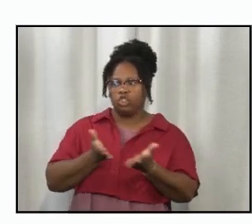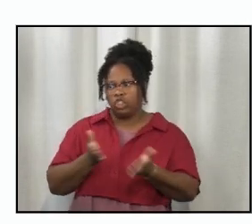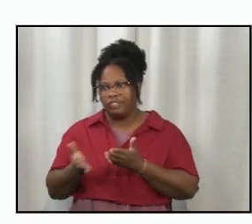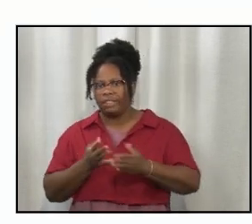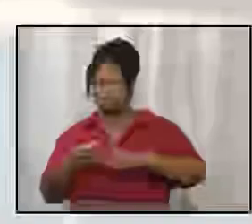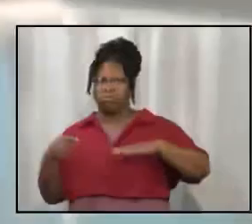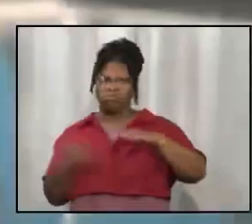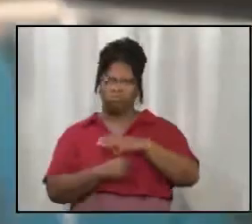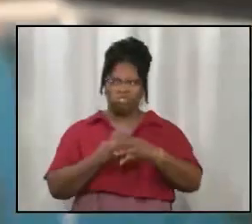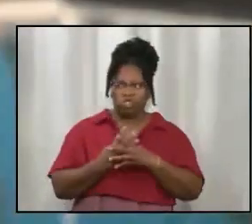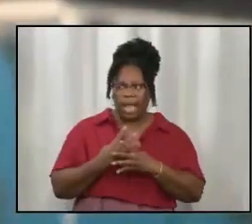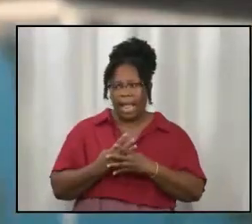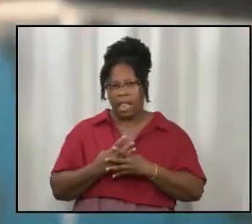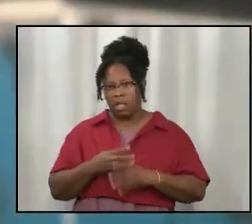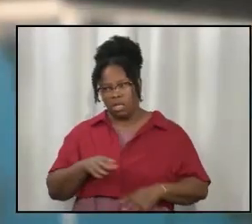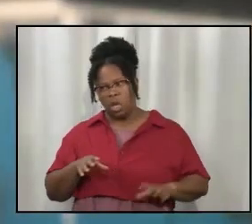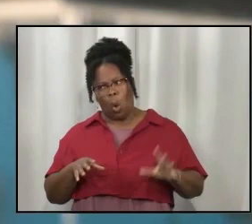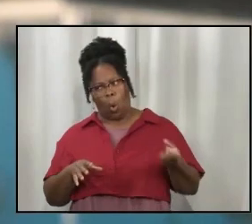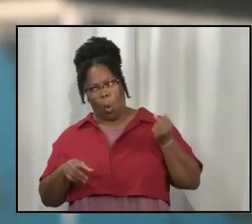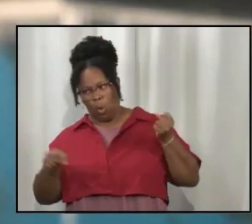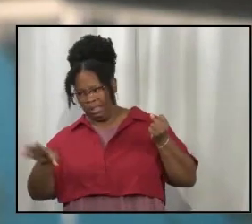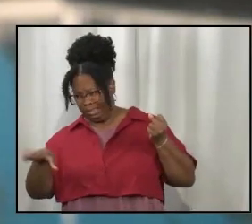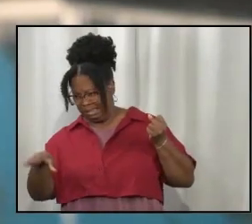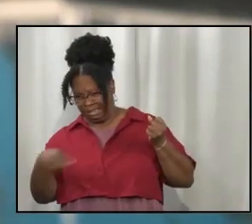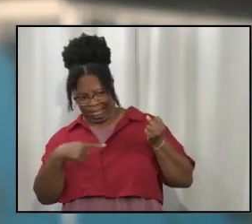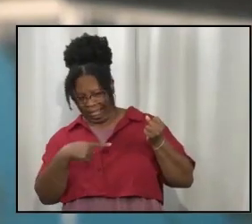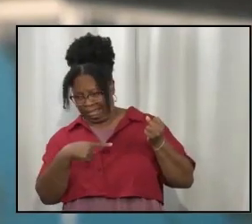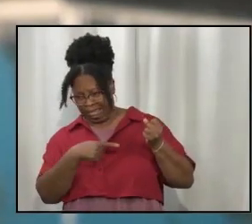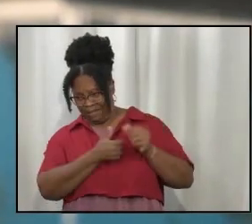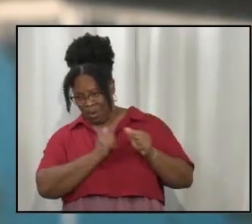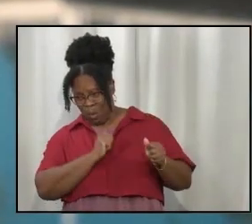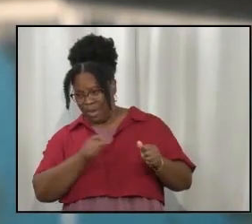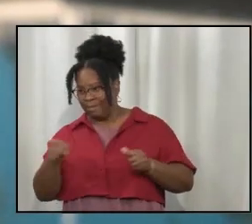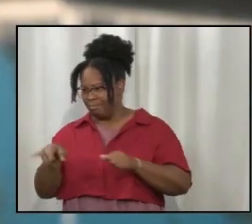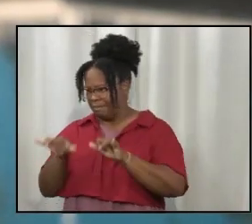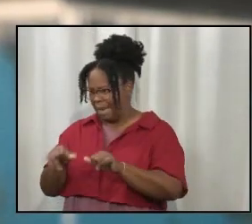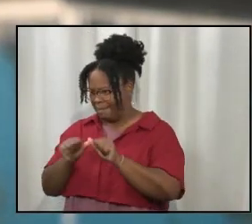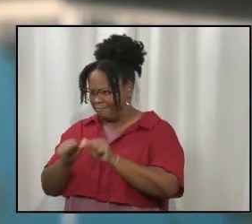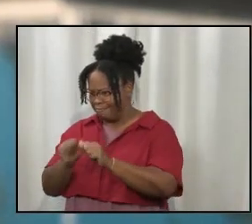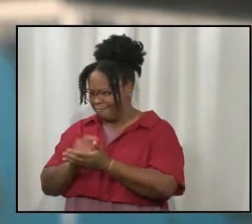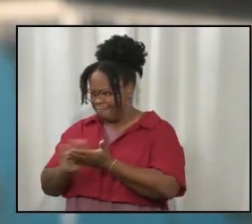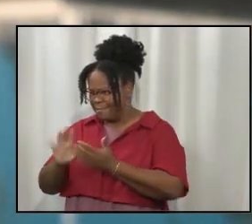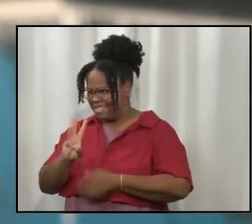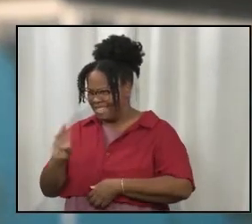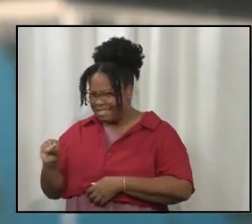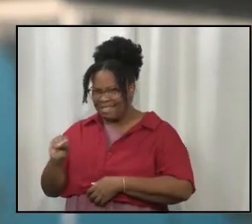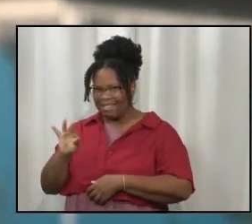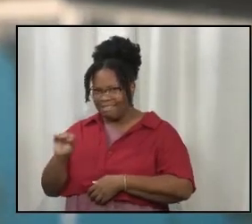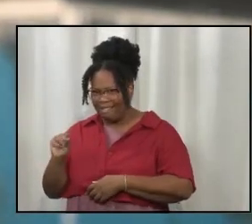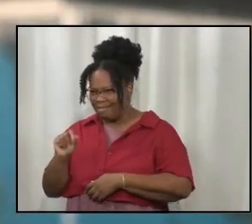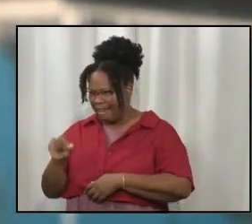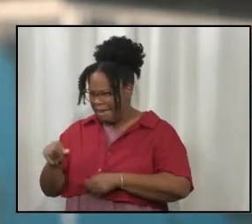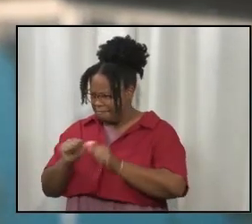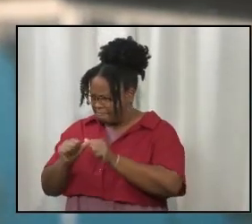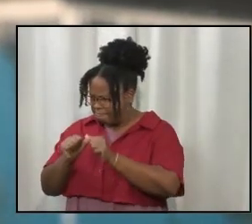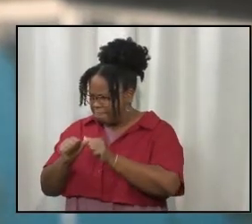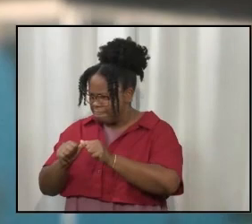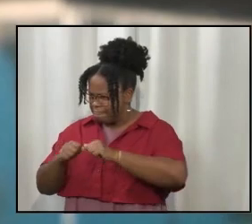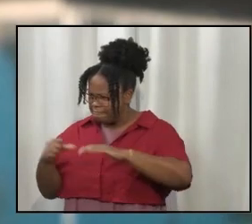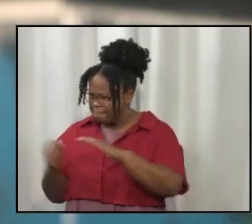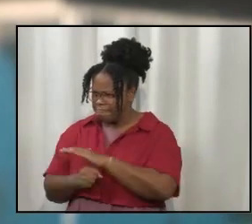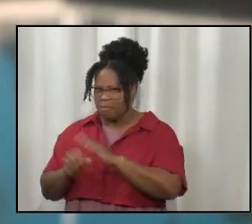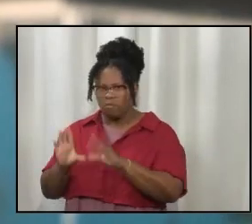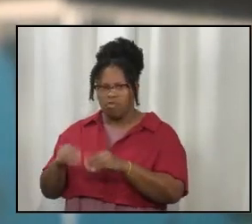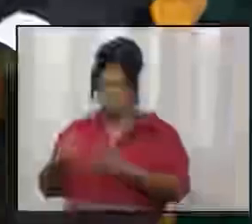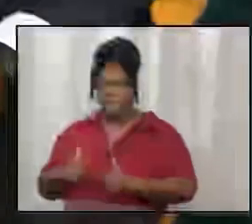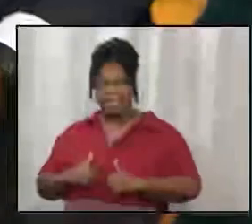for 60 days or 90 days, sometimes it's live-in treatment. I'm so much better off getting someone into live-in treatment for 60